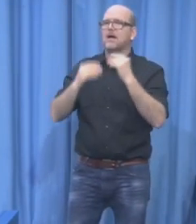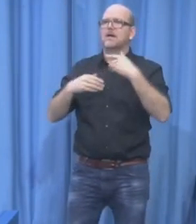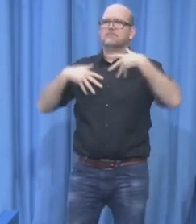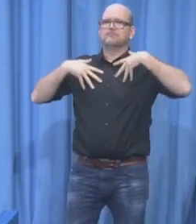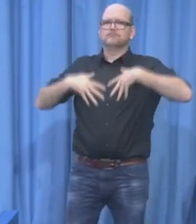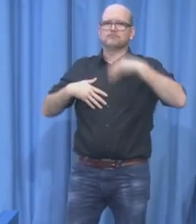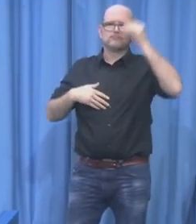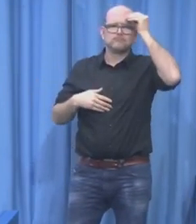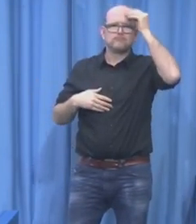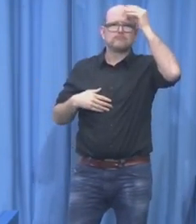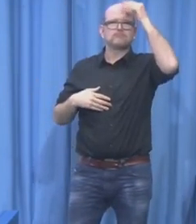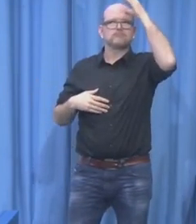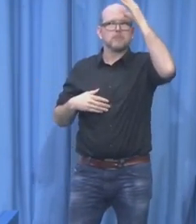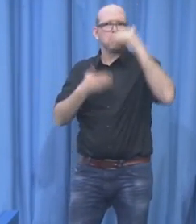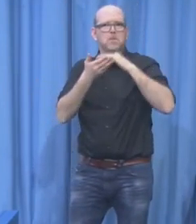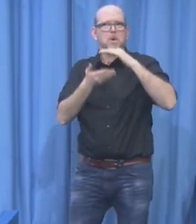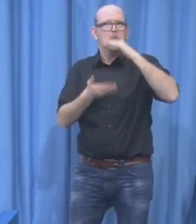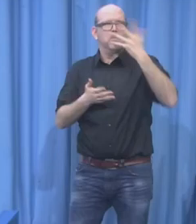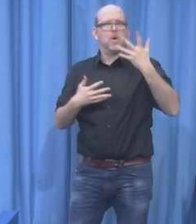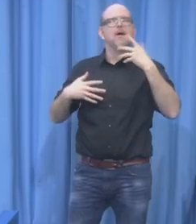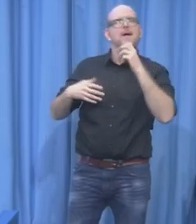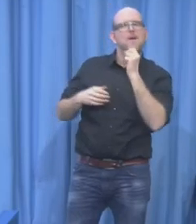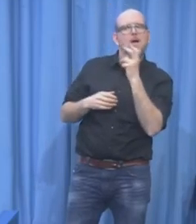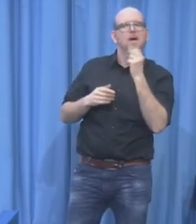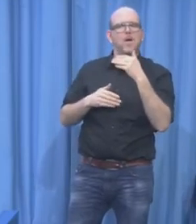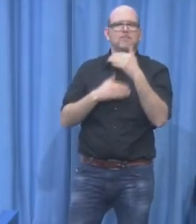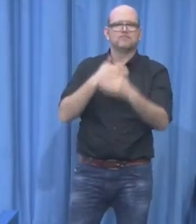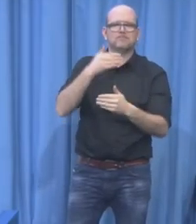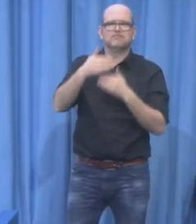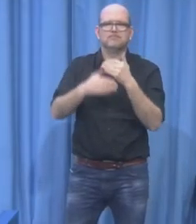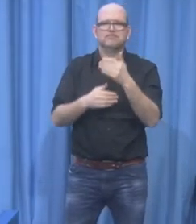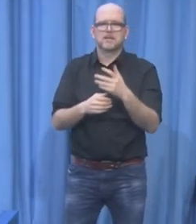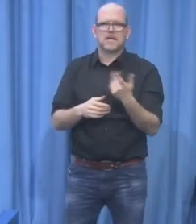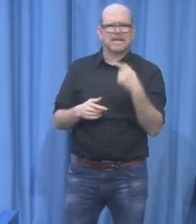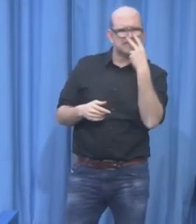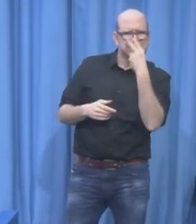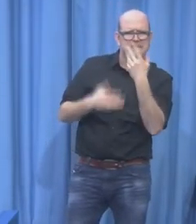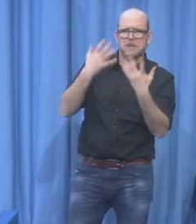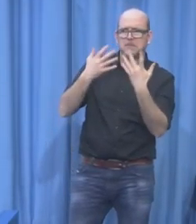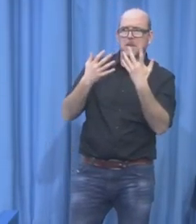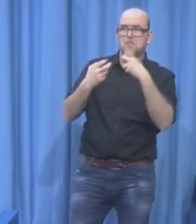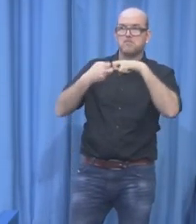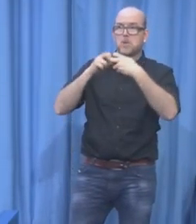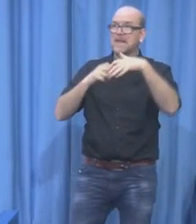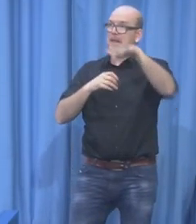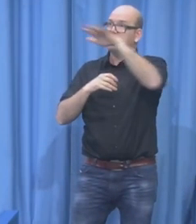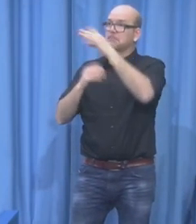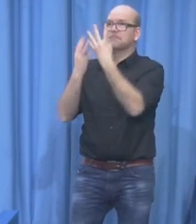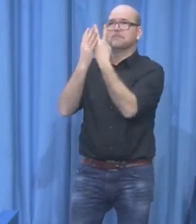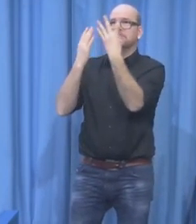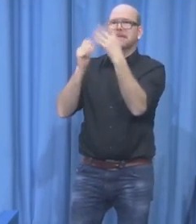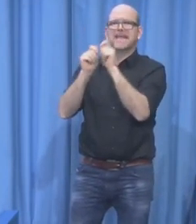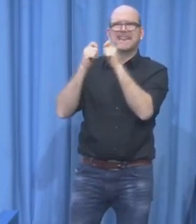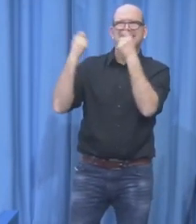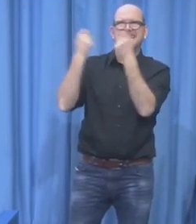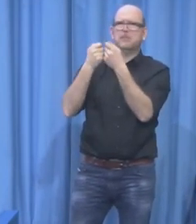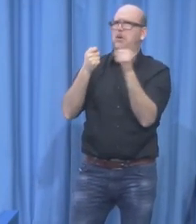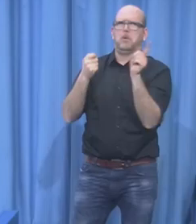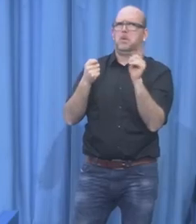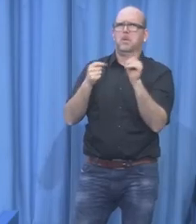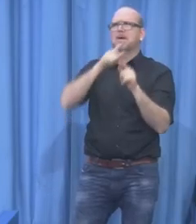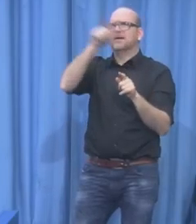the burden isn't put on top of staff in the hospital, because obviously they have enough to be doing with the patients, but our coordinators